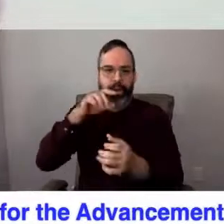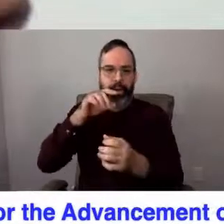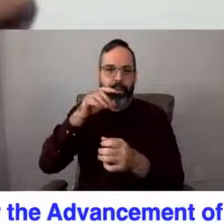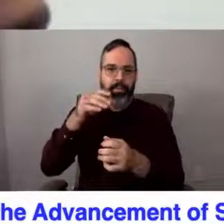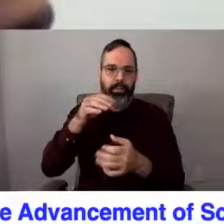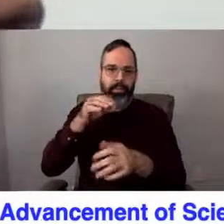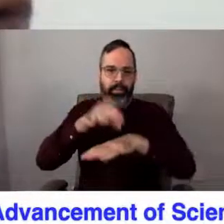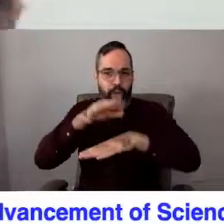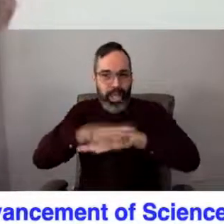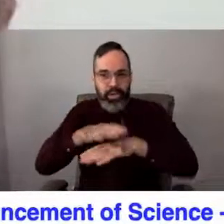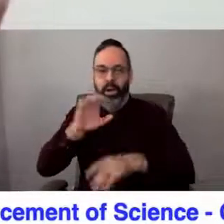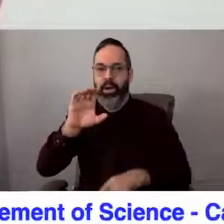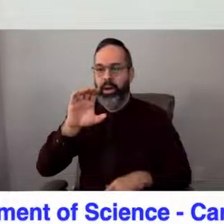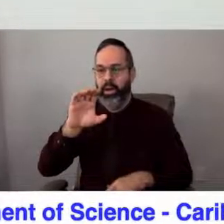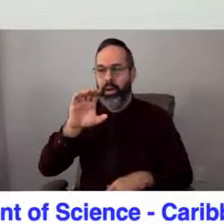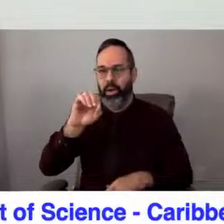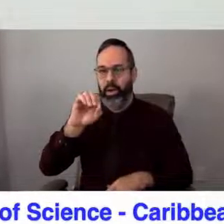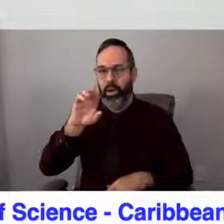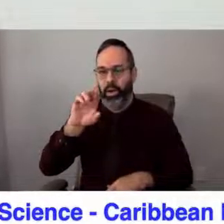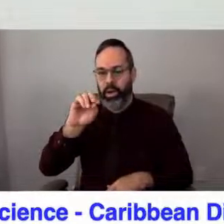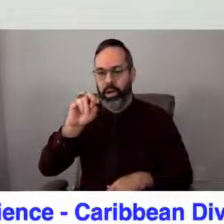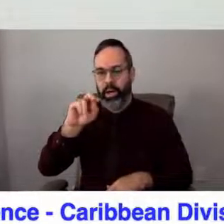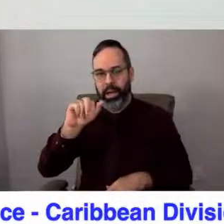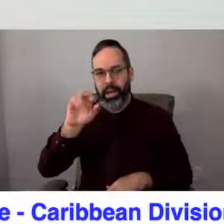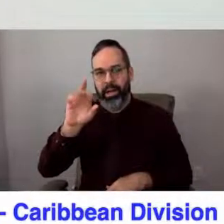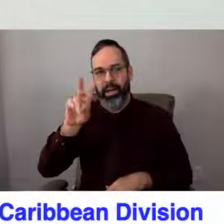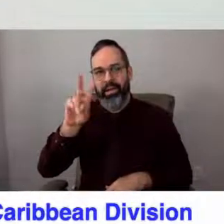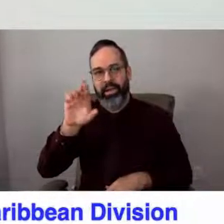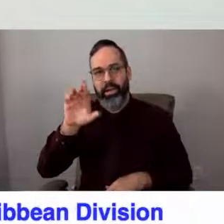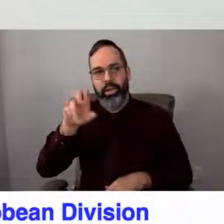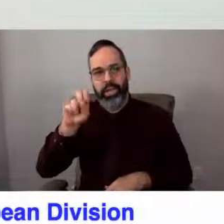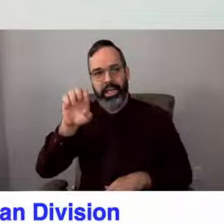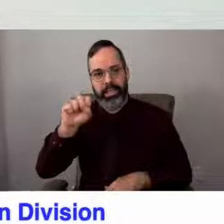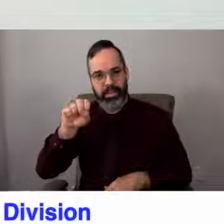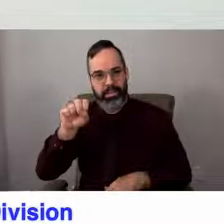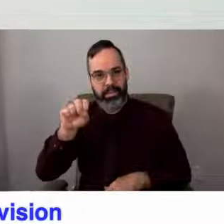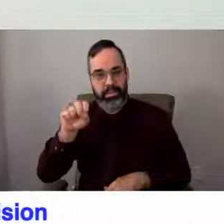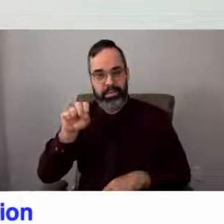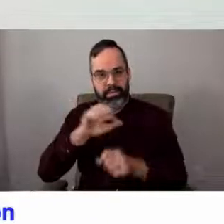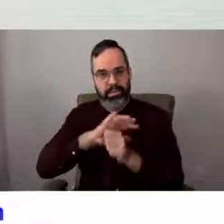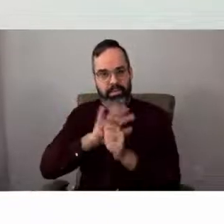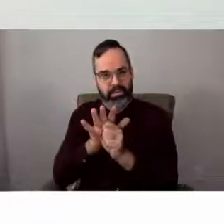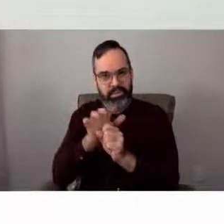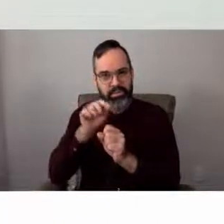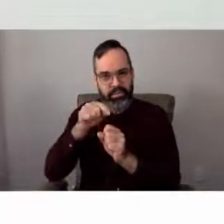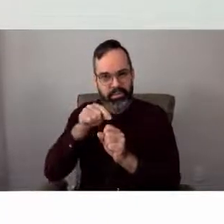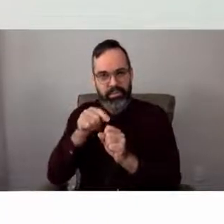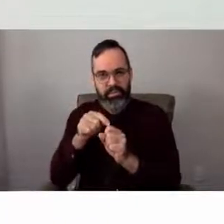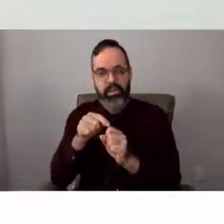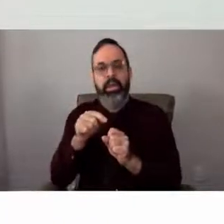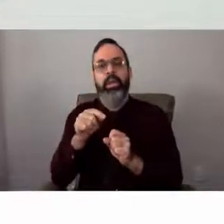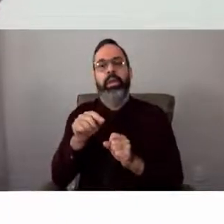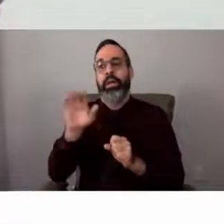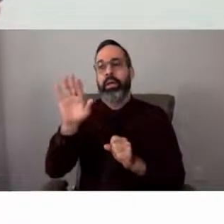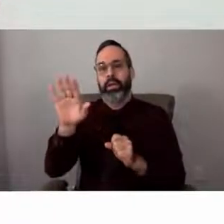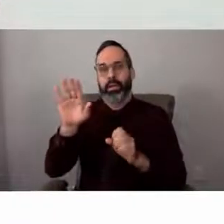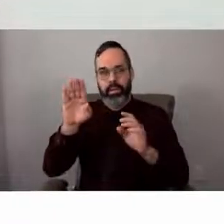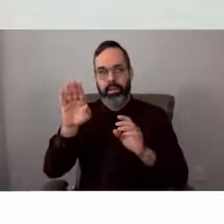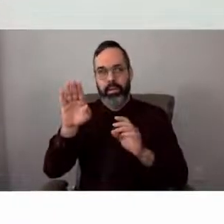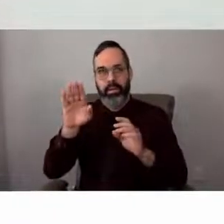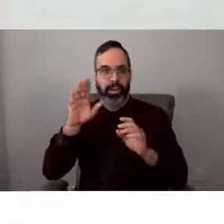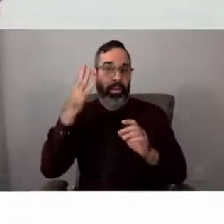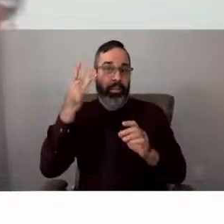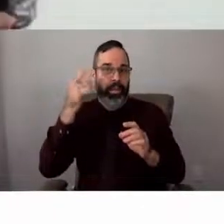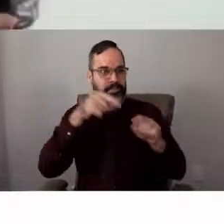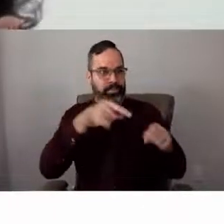in the Caribbean. During the epidemic, as I was saying, she put some of her studies on hold to